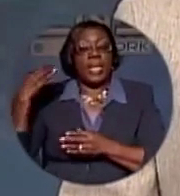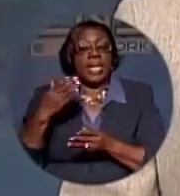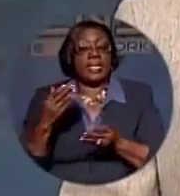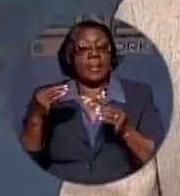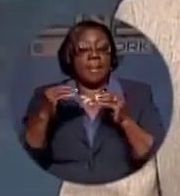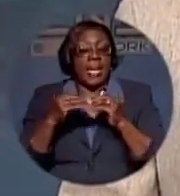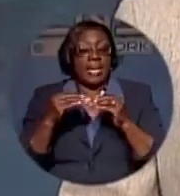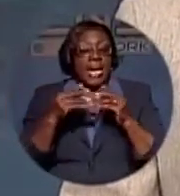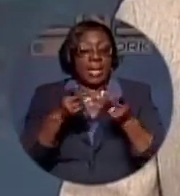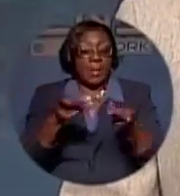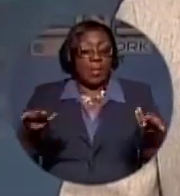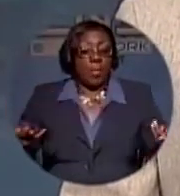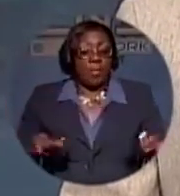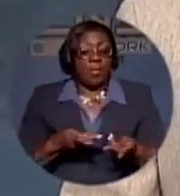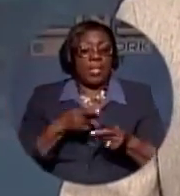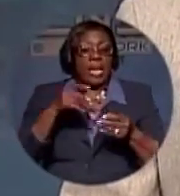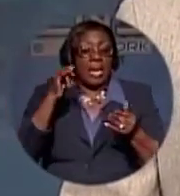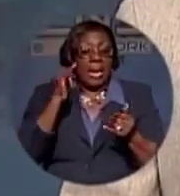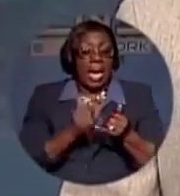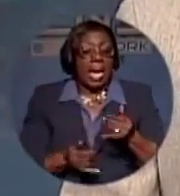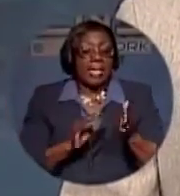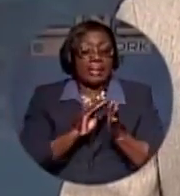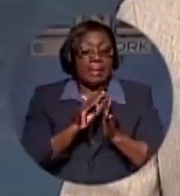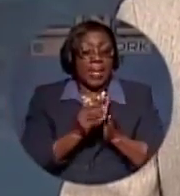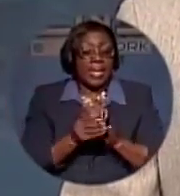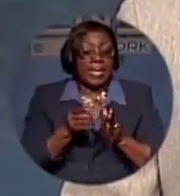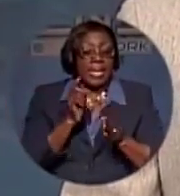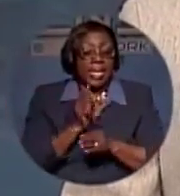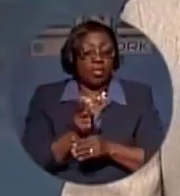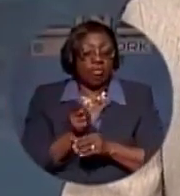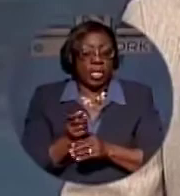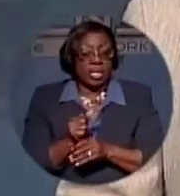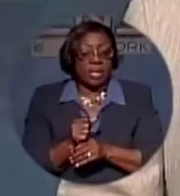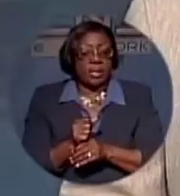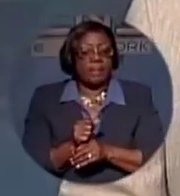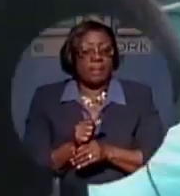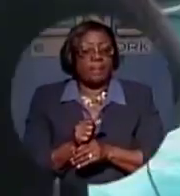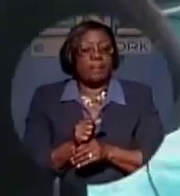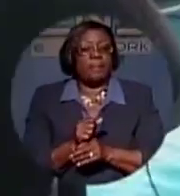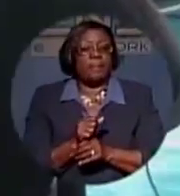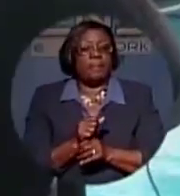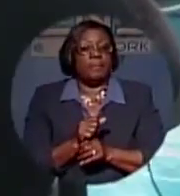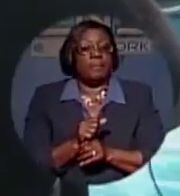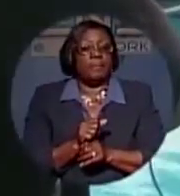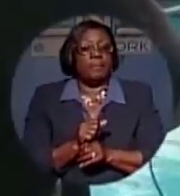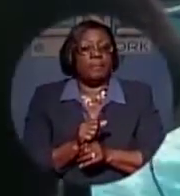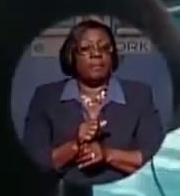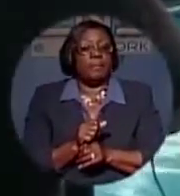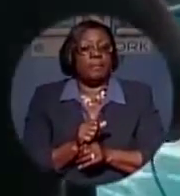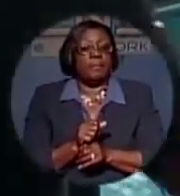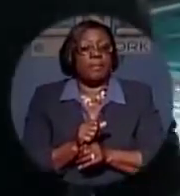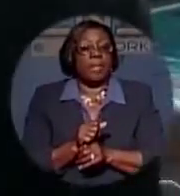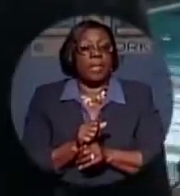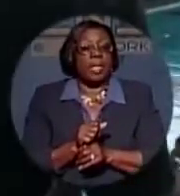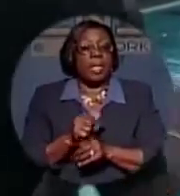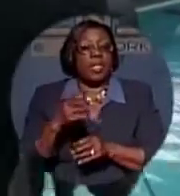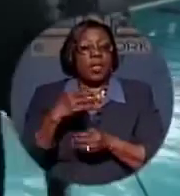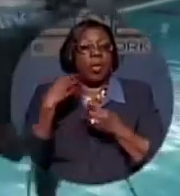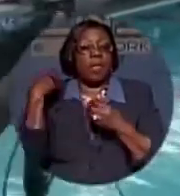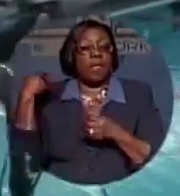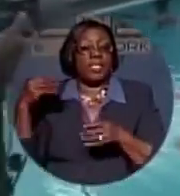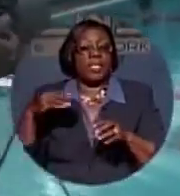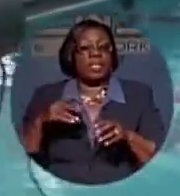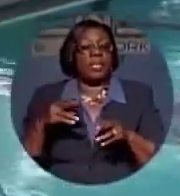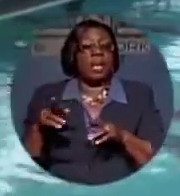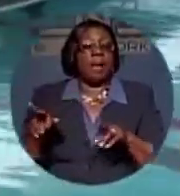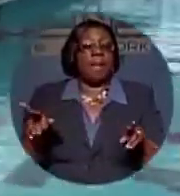last-minute instructions. Our Charles Fisher was there, but not as a volunteer. Like the athletes, the officials are busy getting ready for